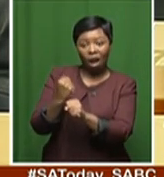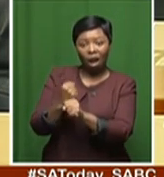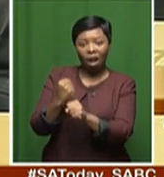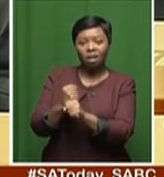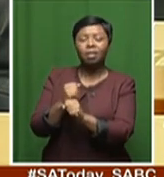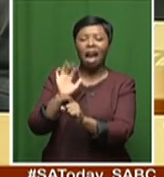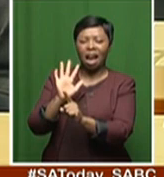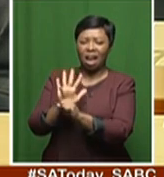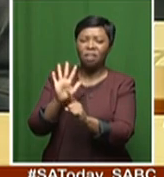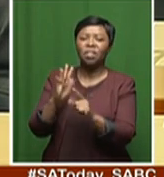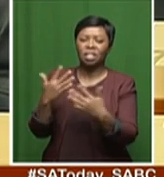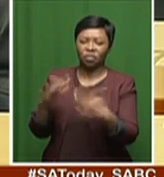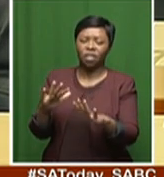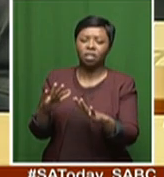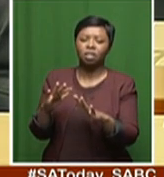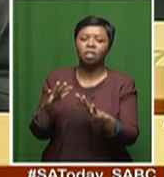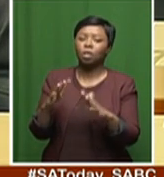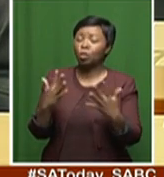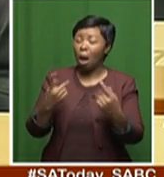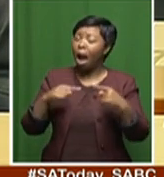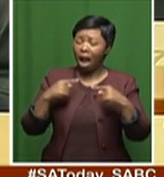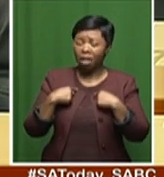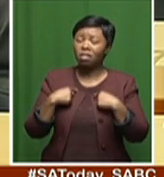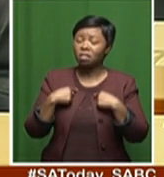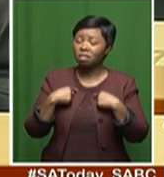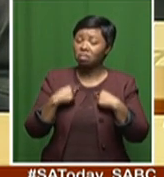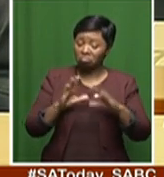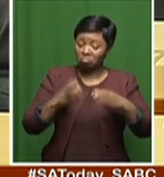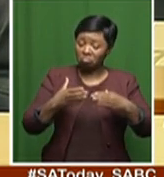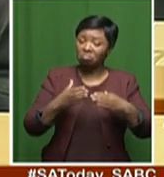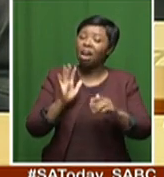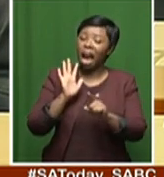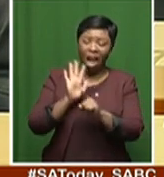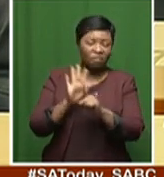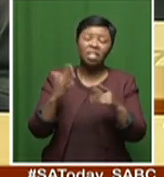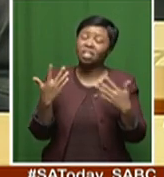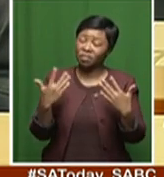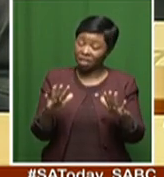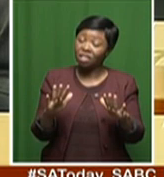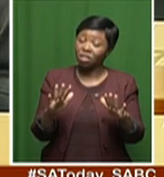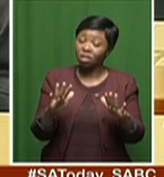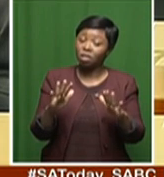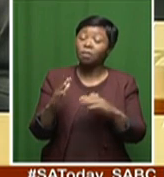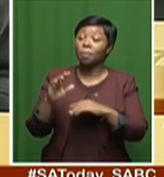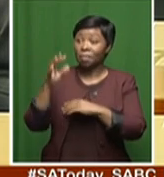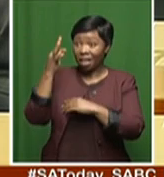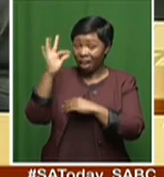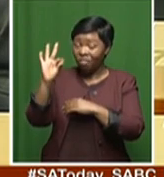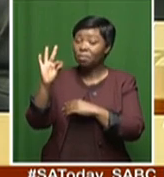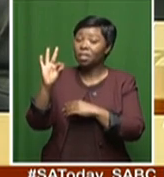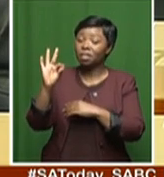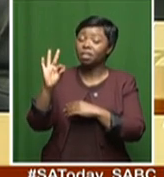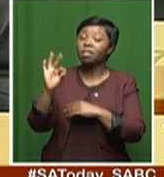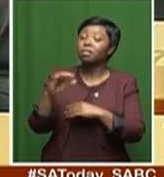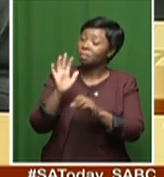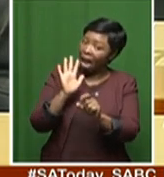So it did affect us as a party, as it did affect the state. As we recognized